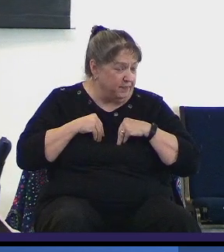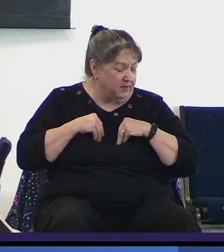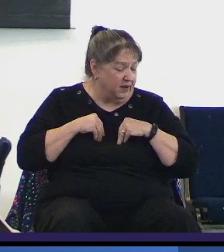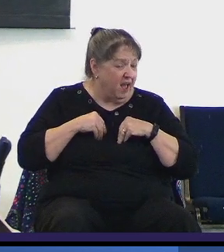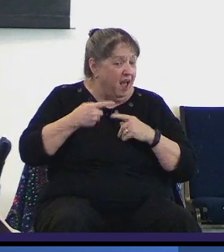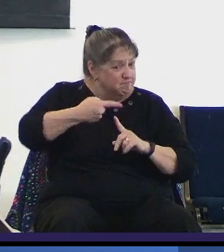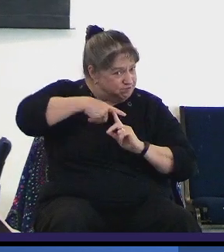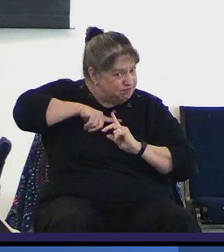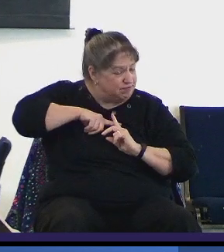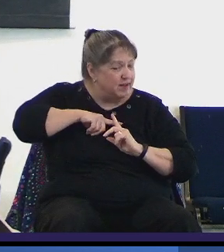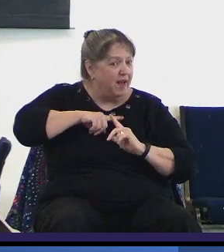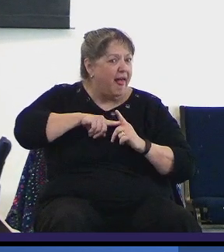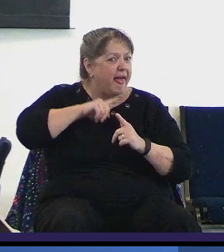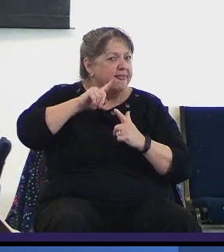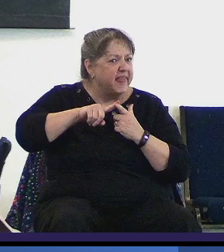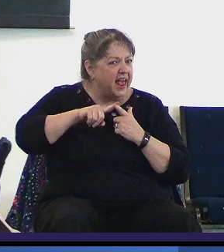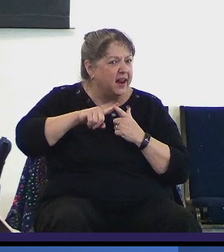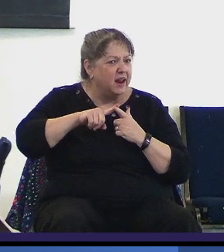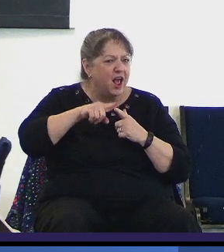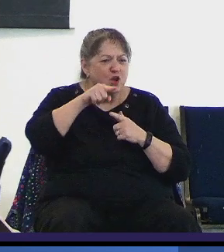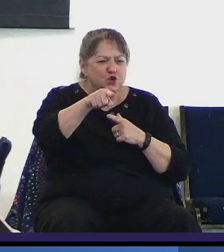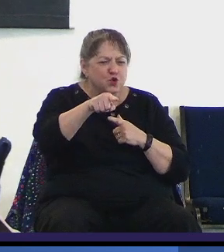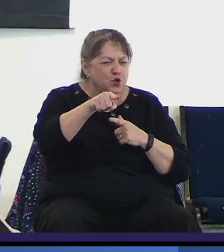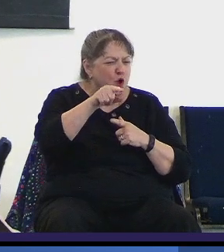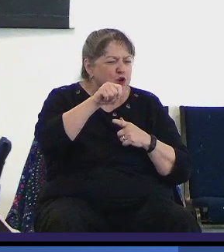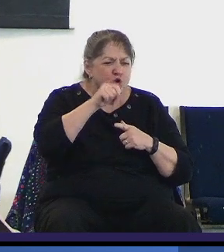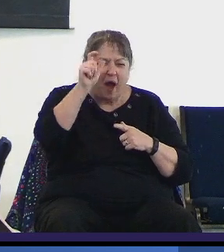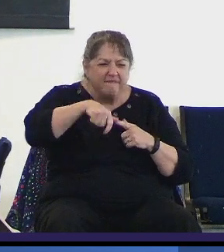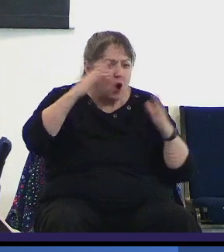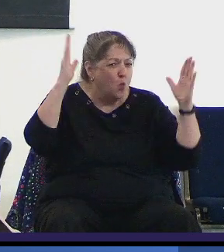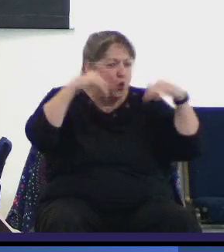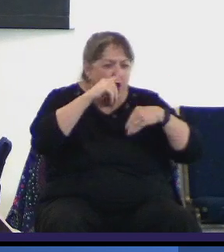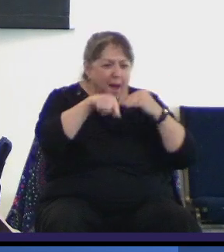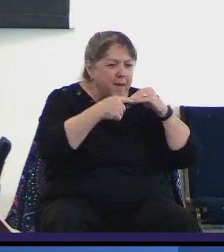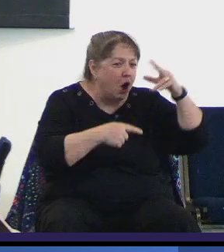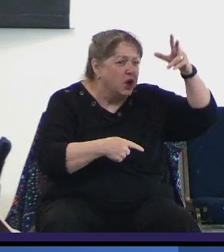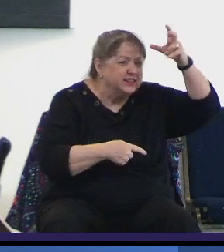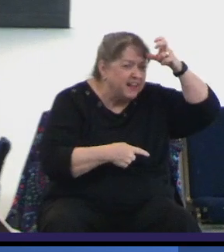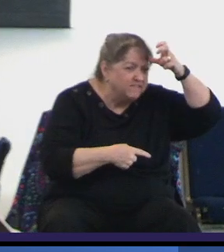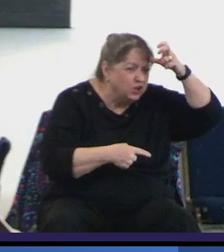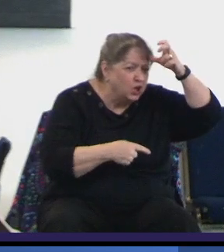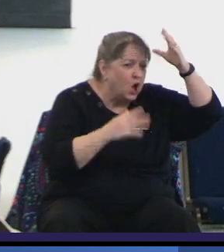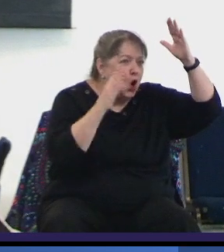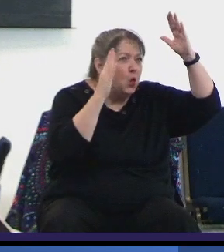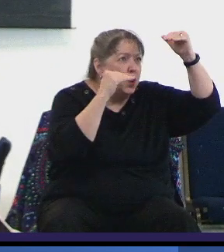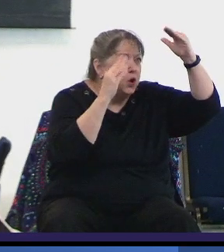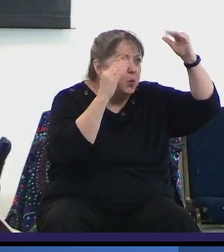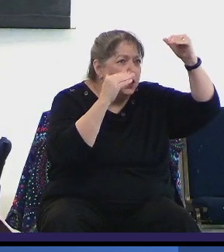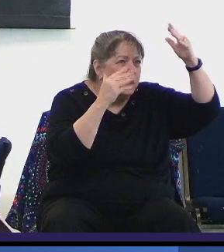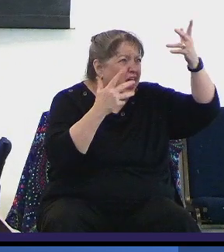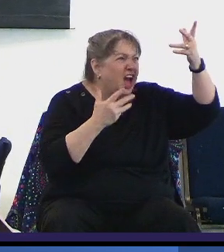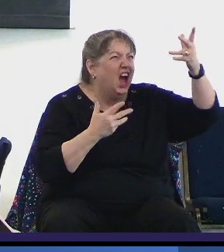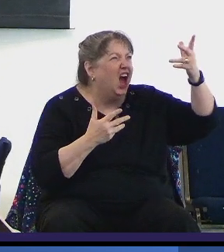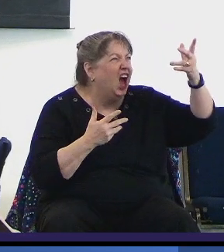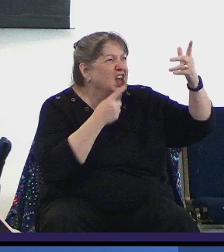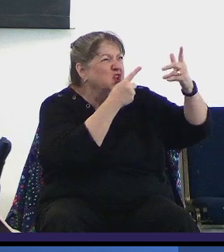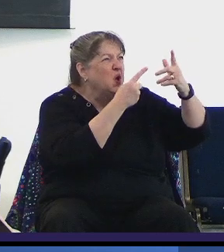you that has authority to defeat you, overtake you, unless we give the devil the right to do